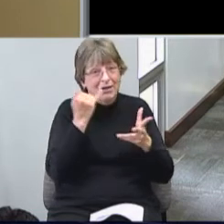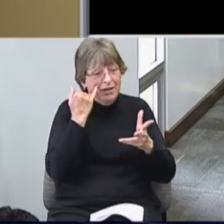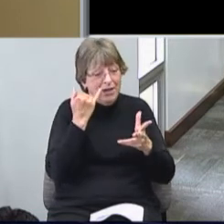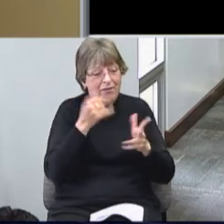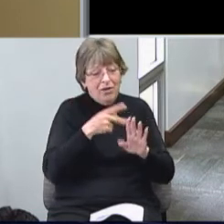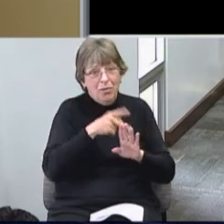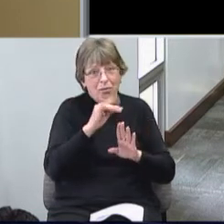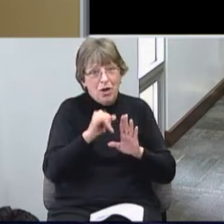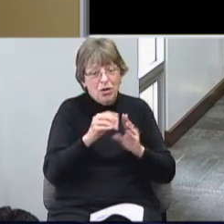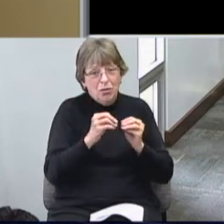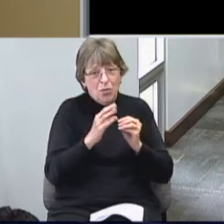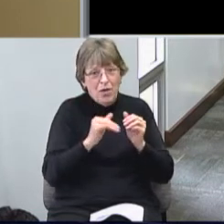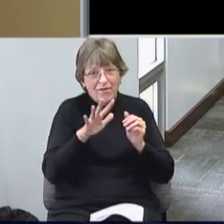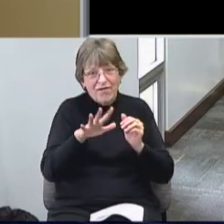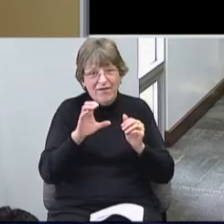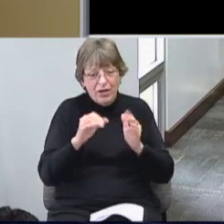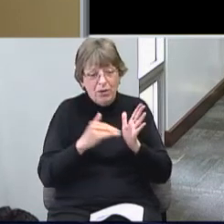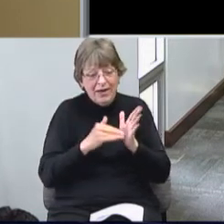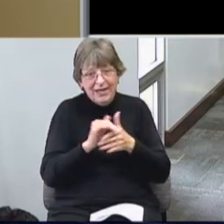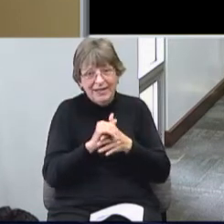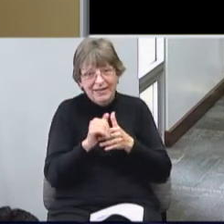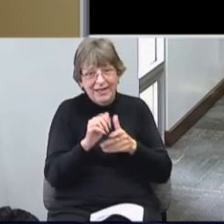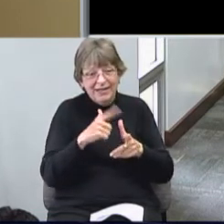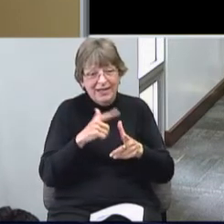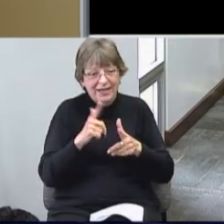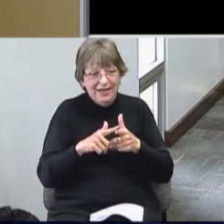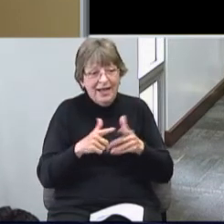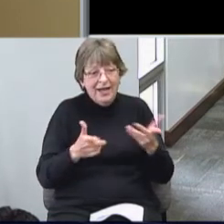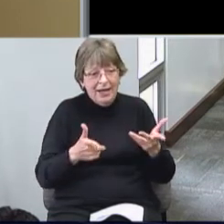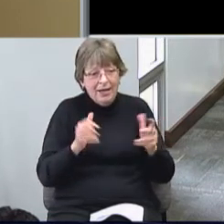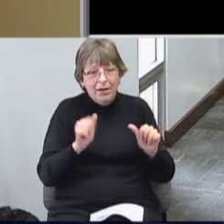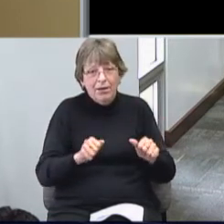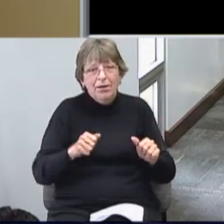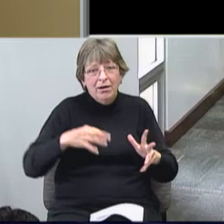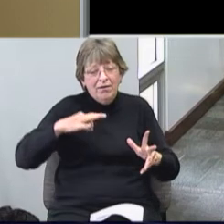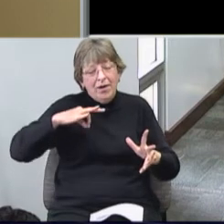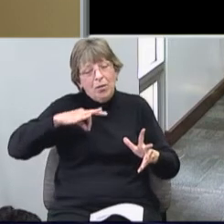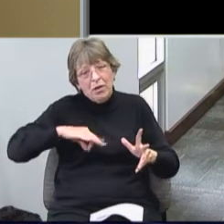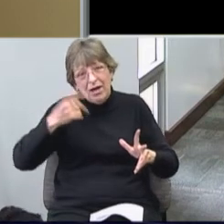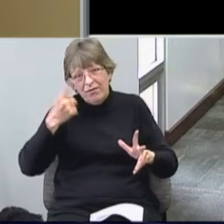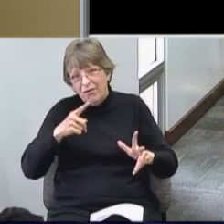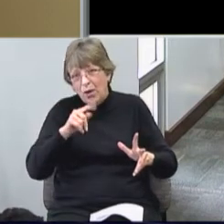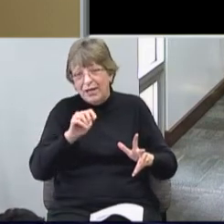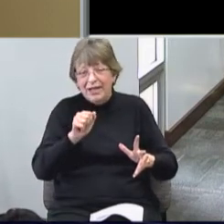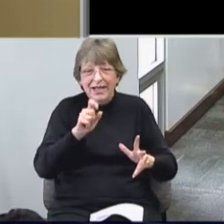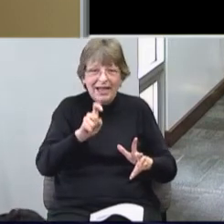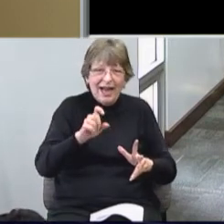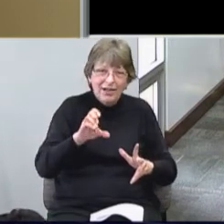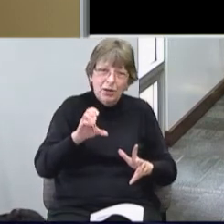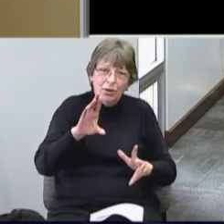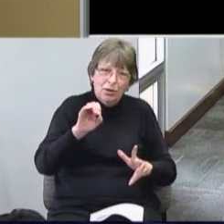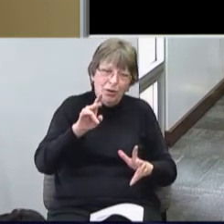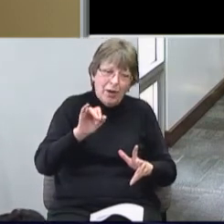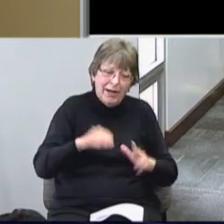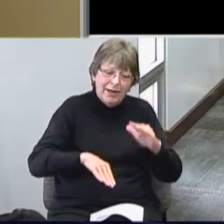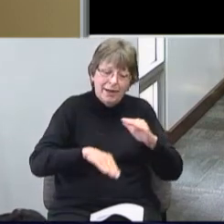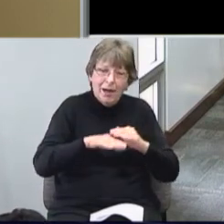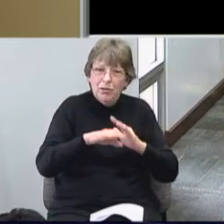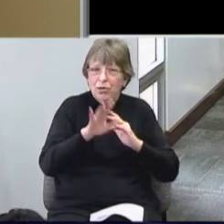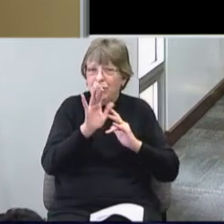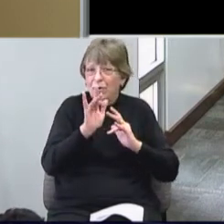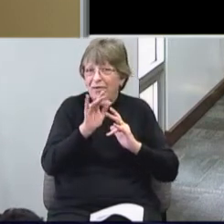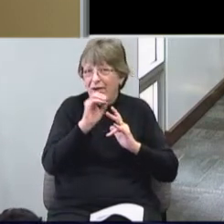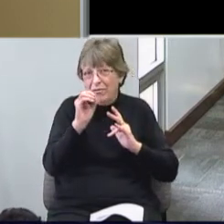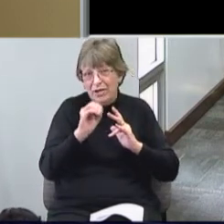over $5,000, the applicant could have applied for historic tax credits up to 25% of the cost of the